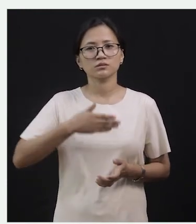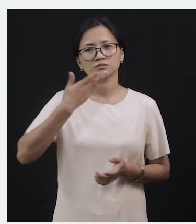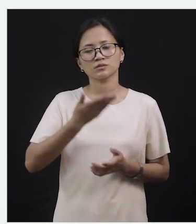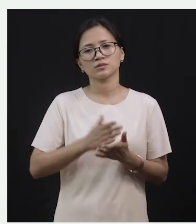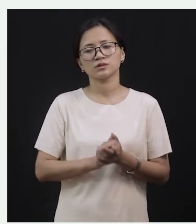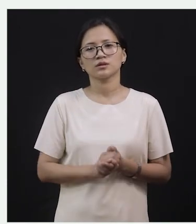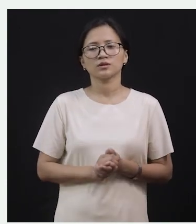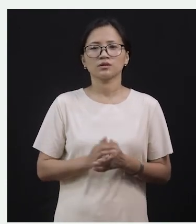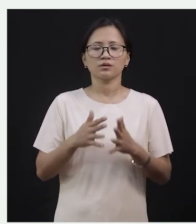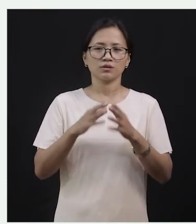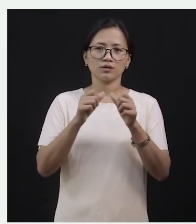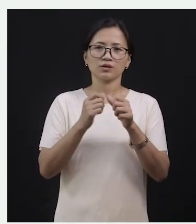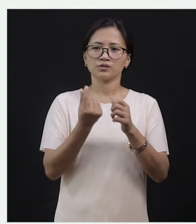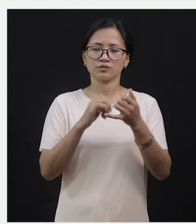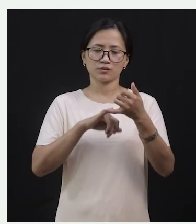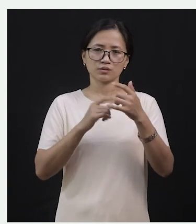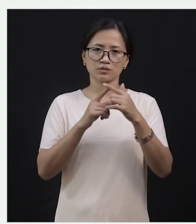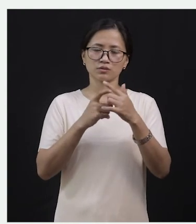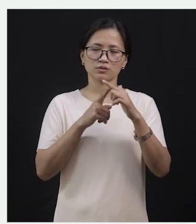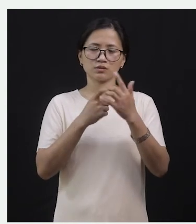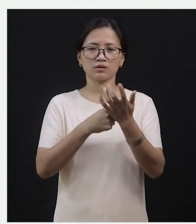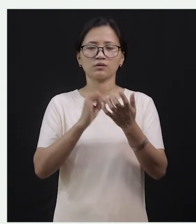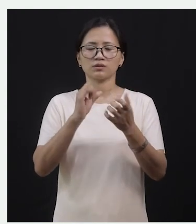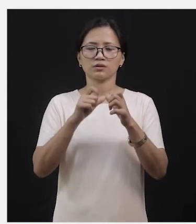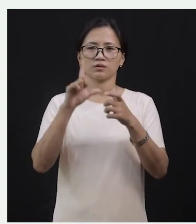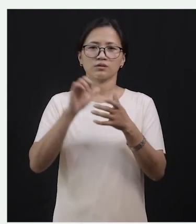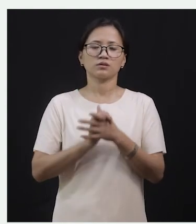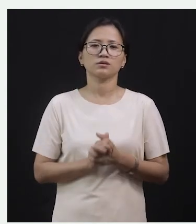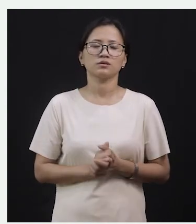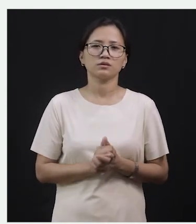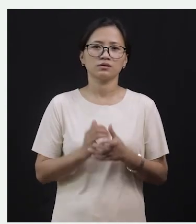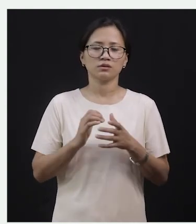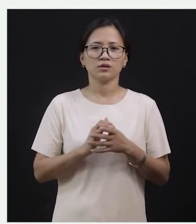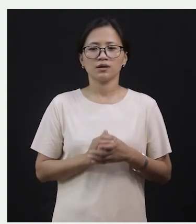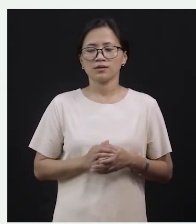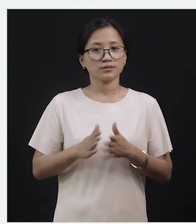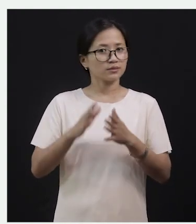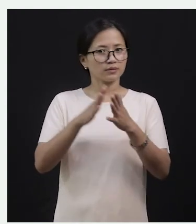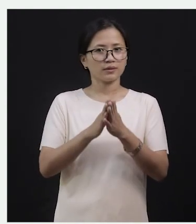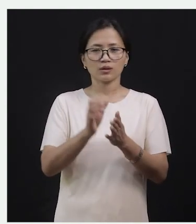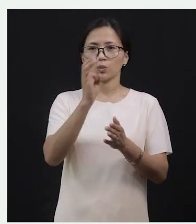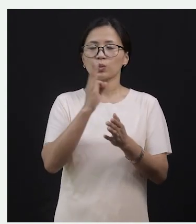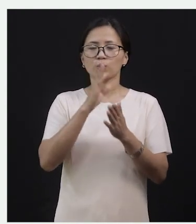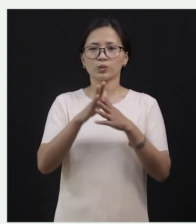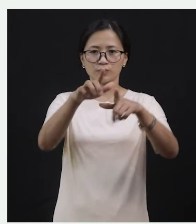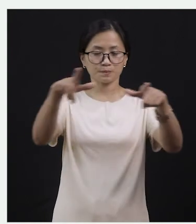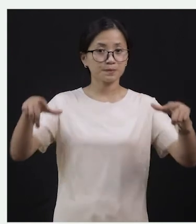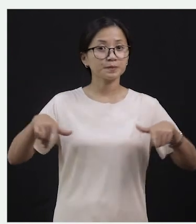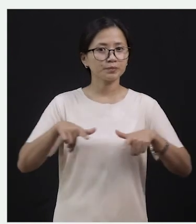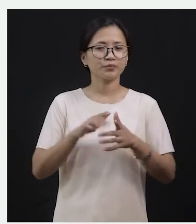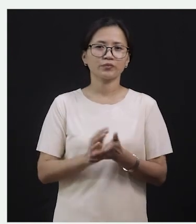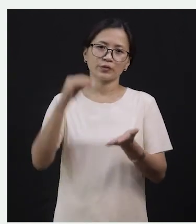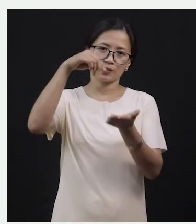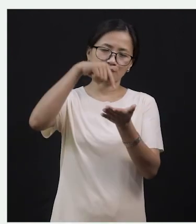that Australia is also known as the island continent. Okay, islands are those areas which are in